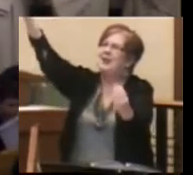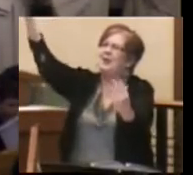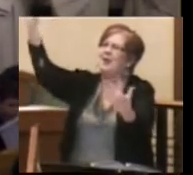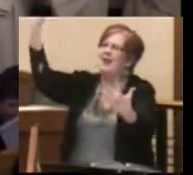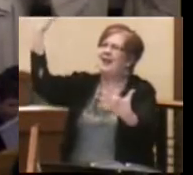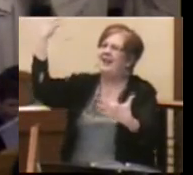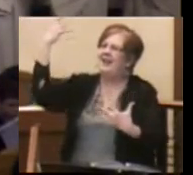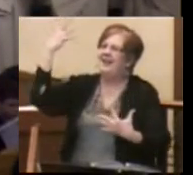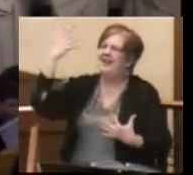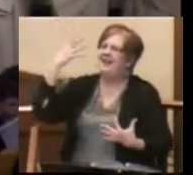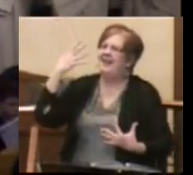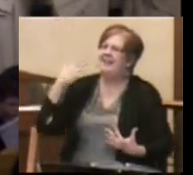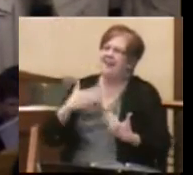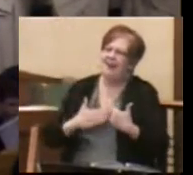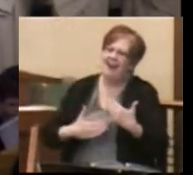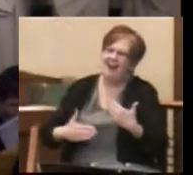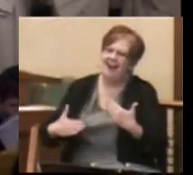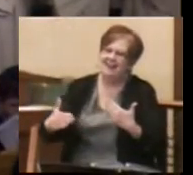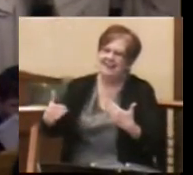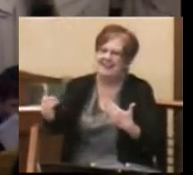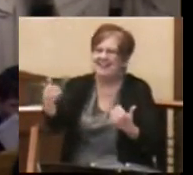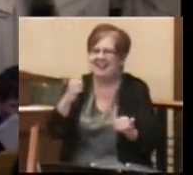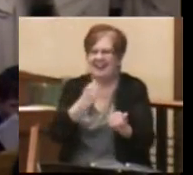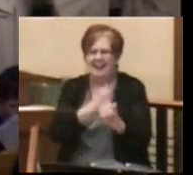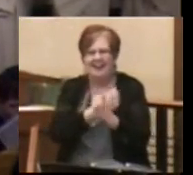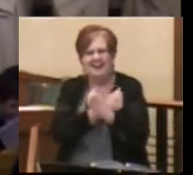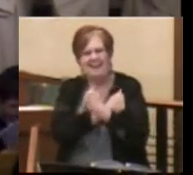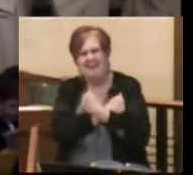reigns. Unending